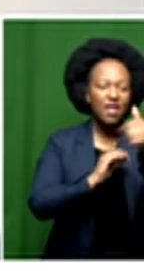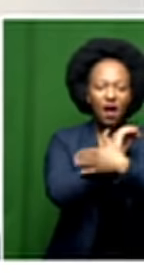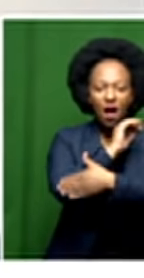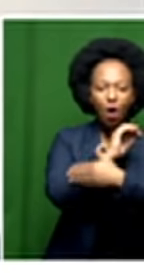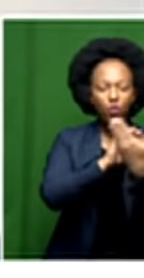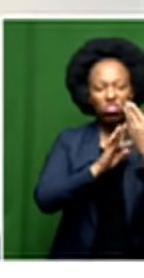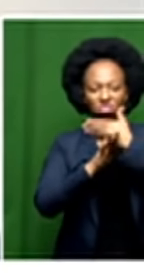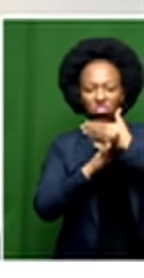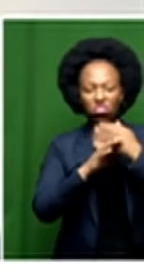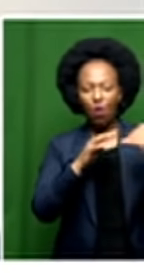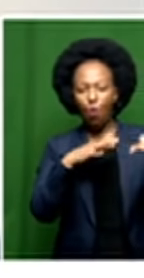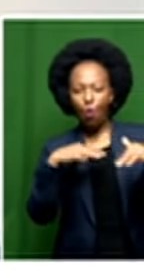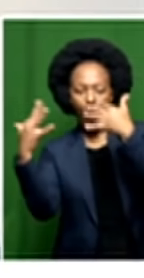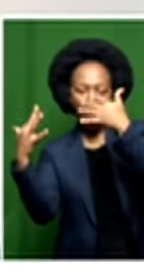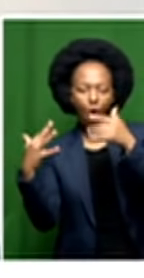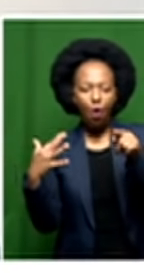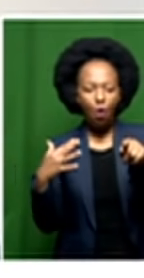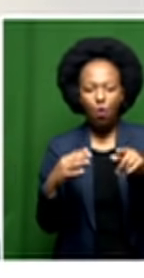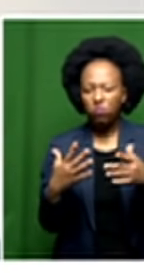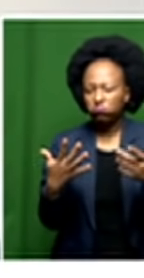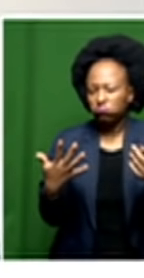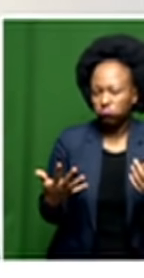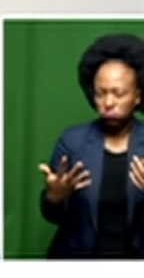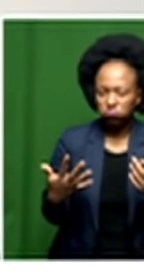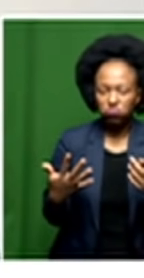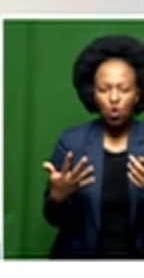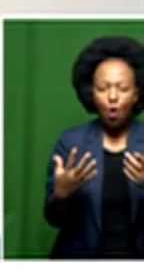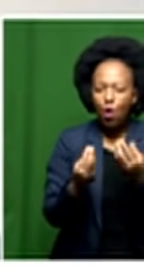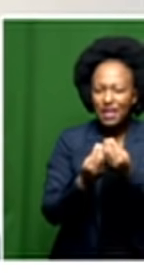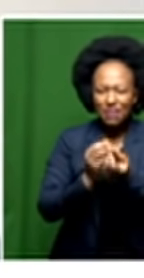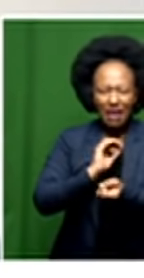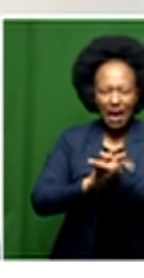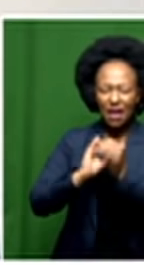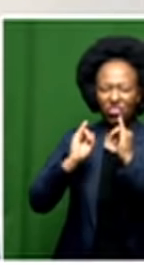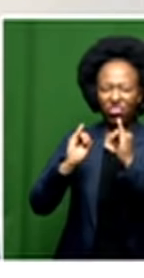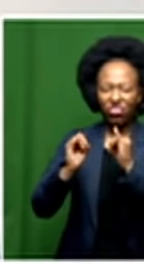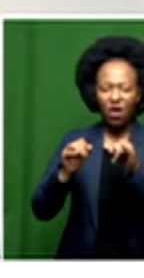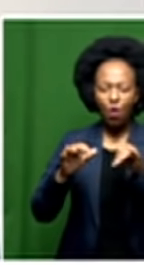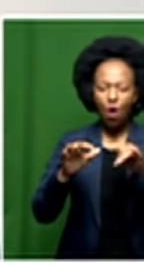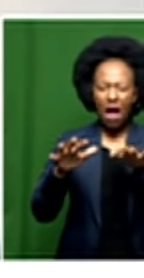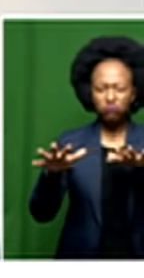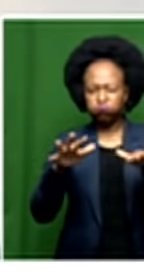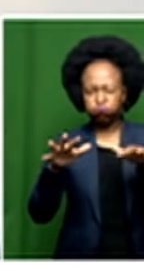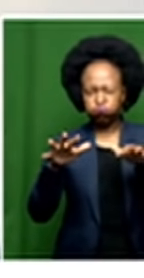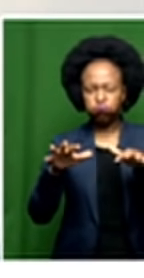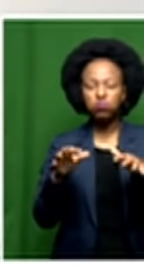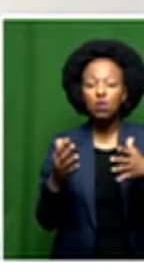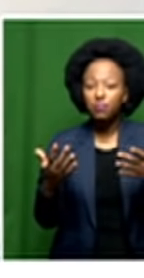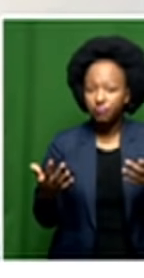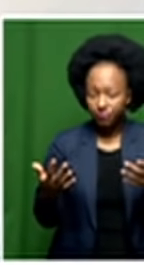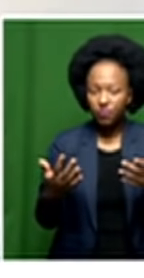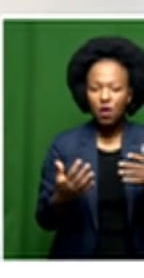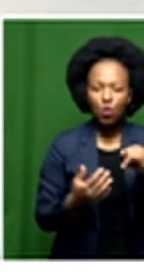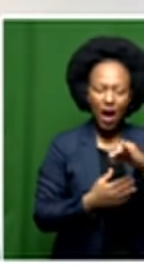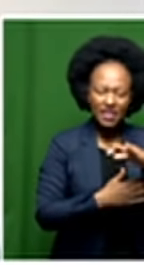is a domestic war, or where, for instance, there is an earthquake. So it's those extreme instances that the IEC uses